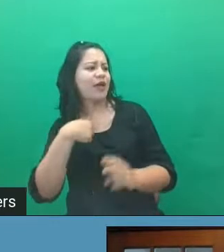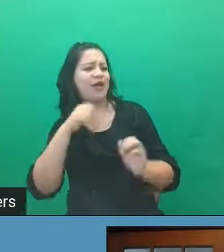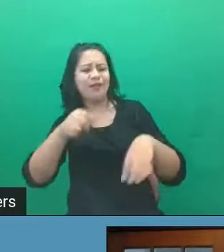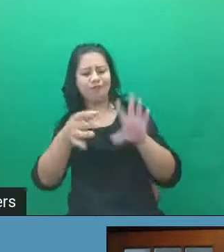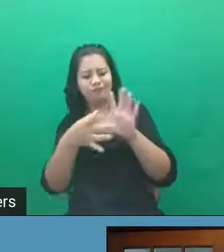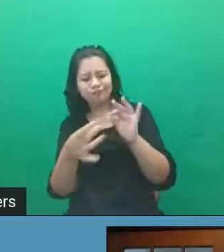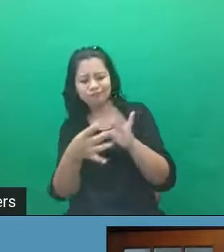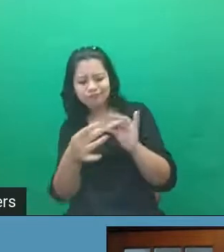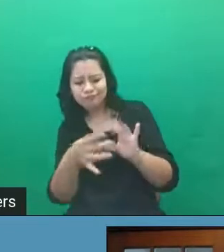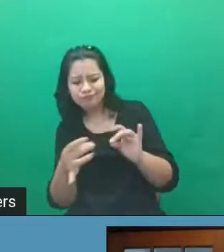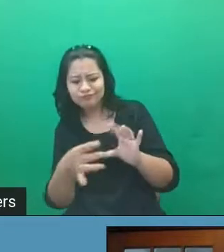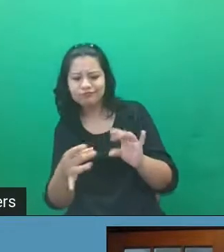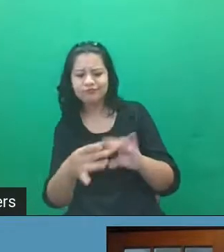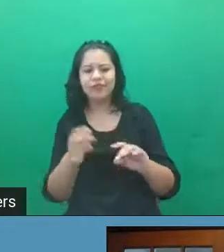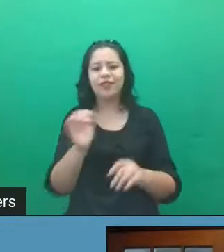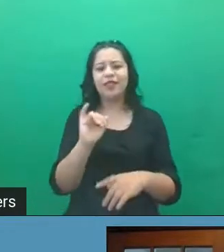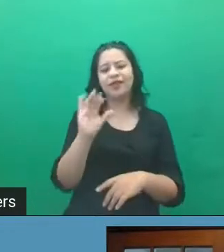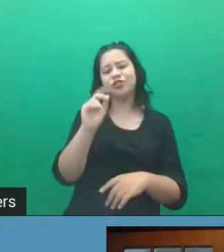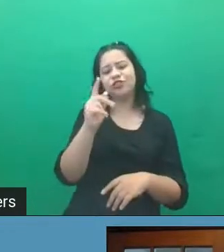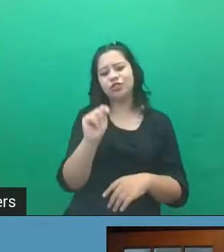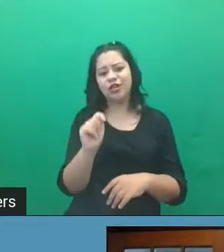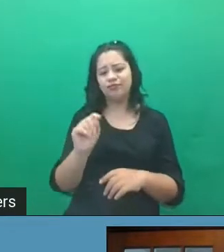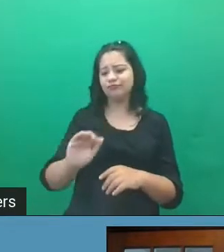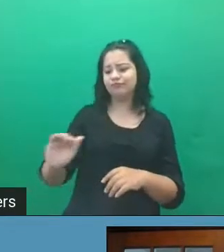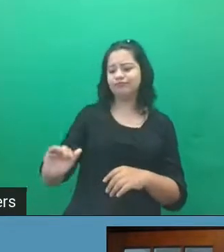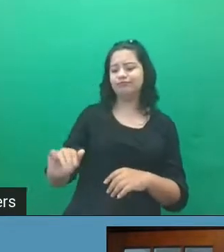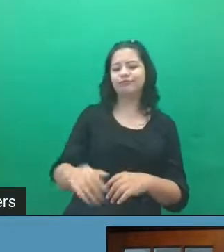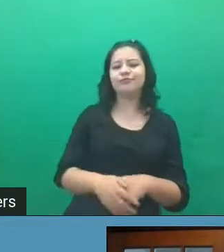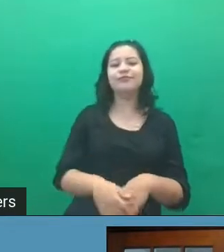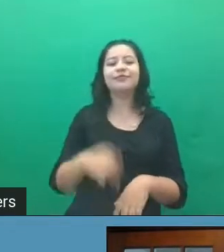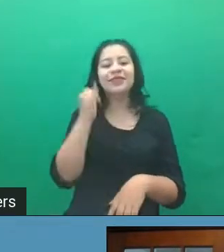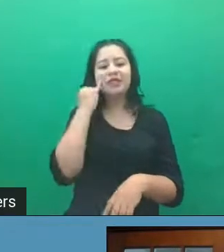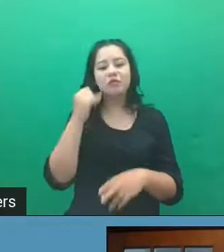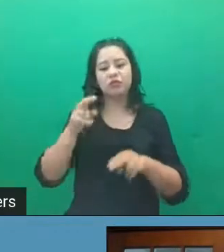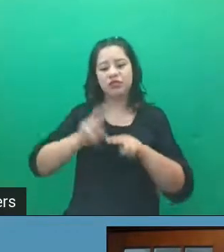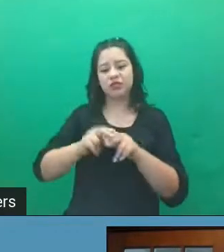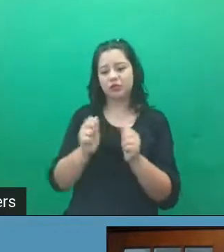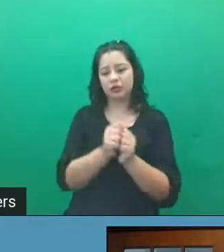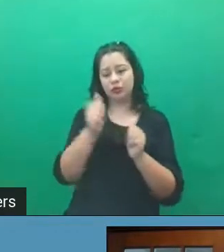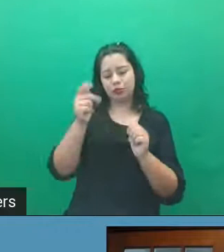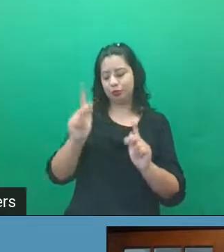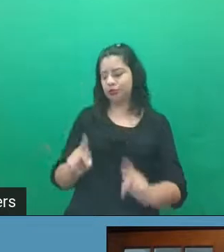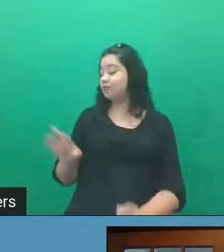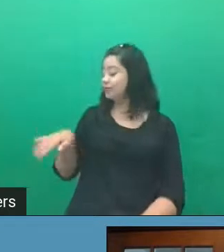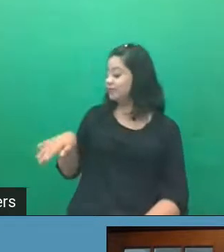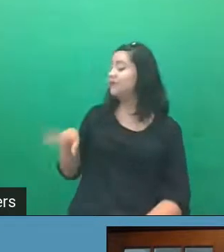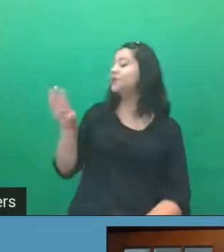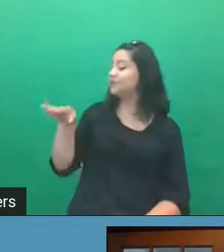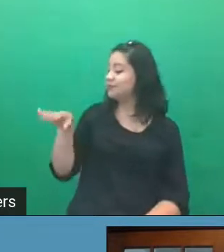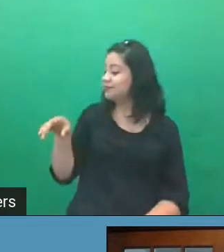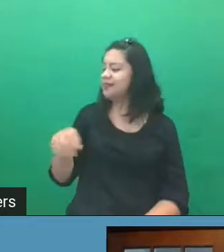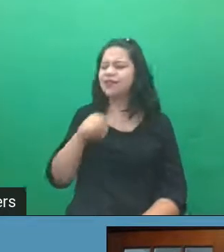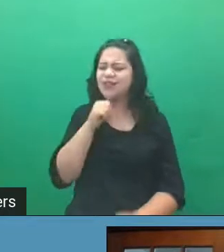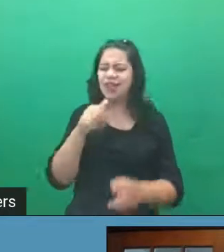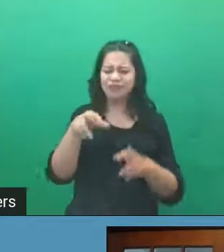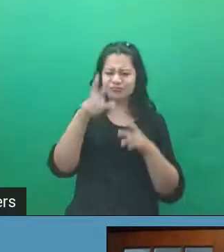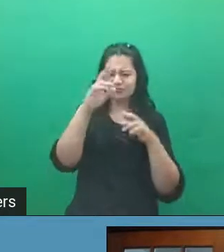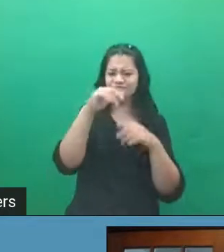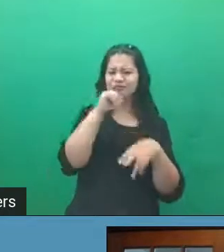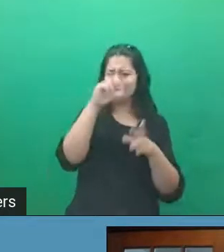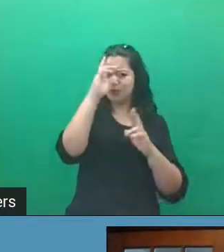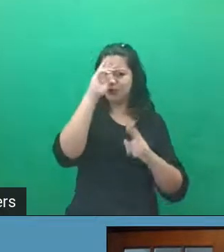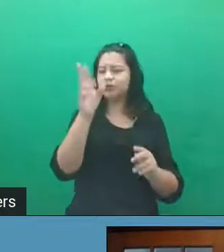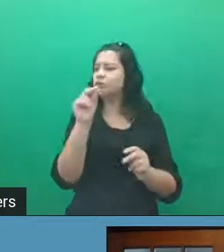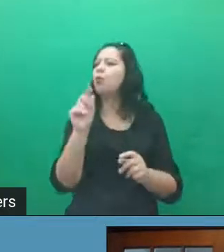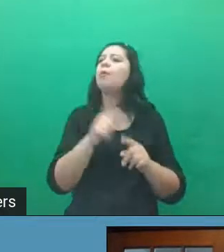kind of a little side chat, as you would if you were sitting next to each other. So that, not that you're disrespecting the presenter, but it